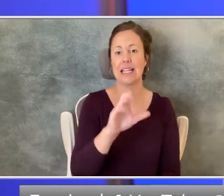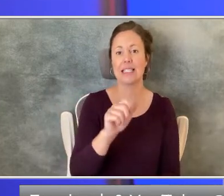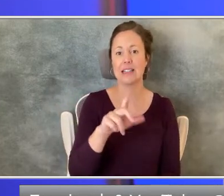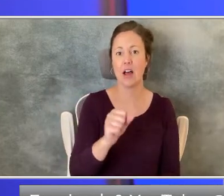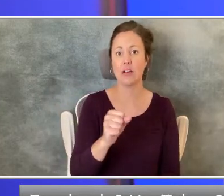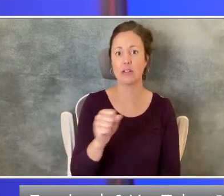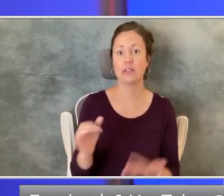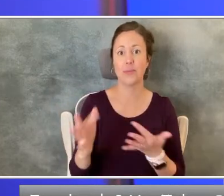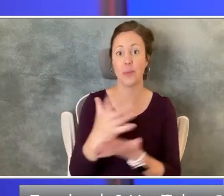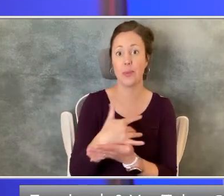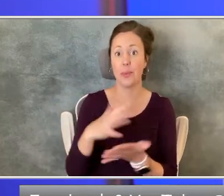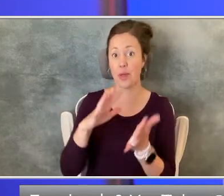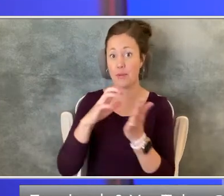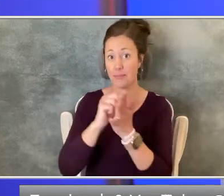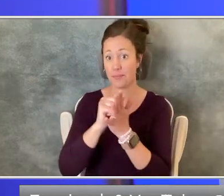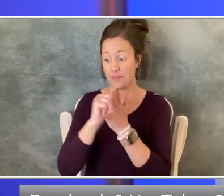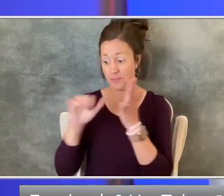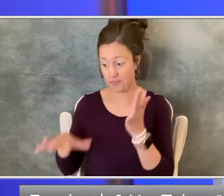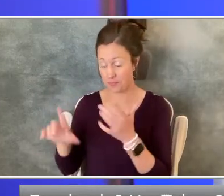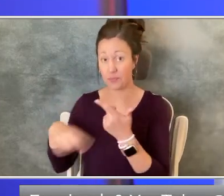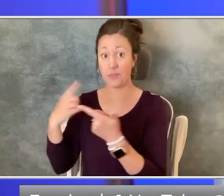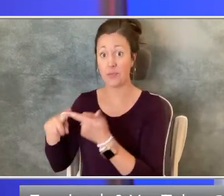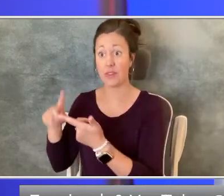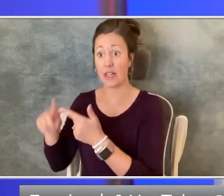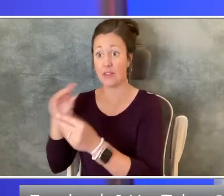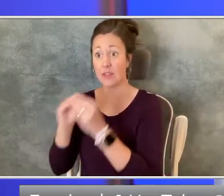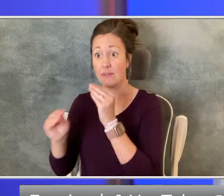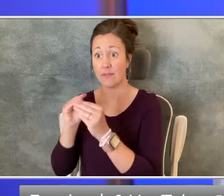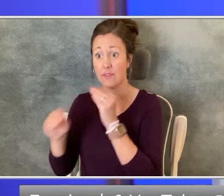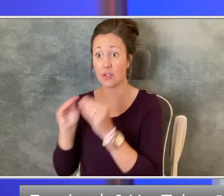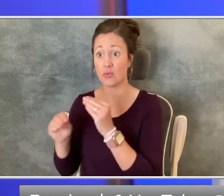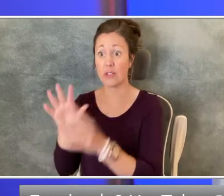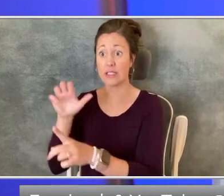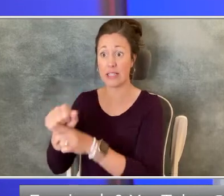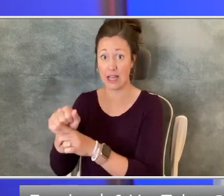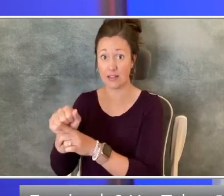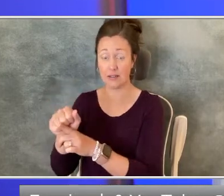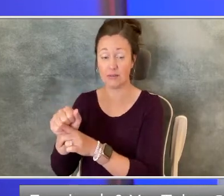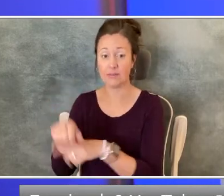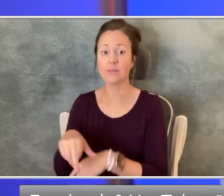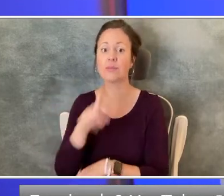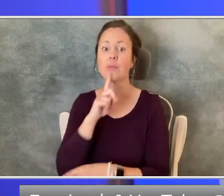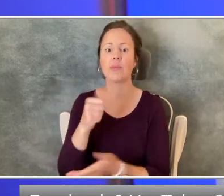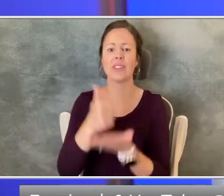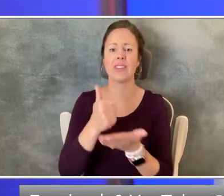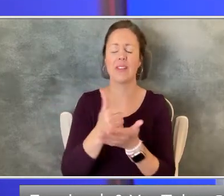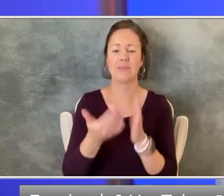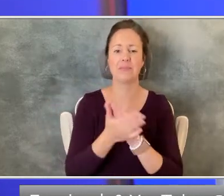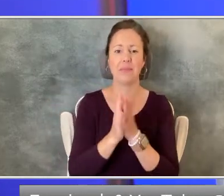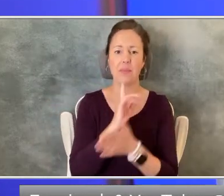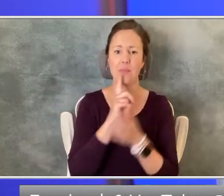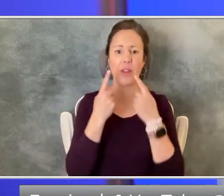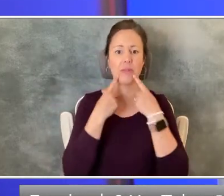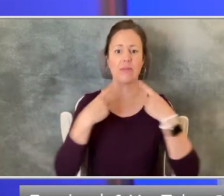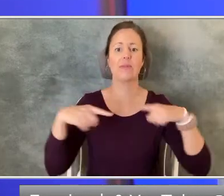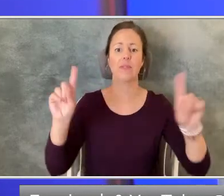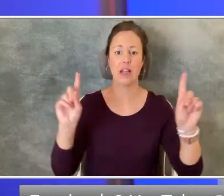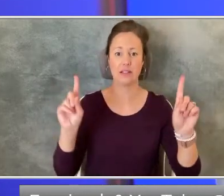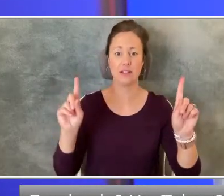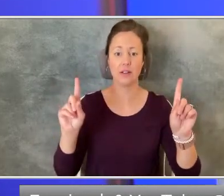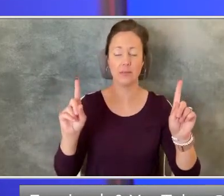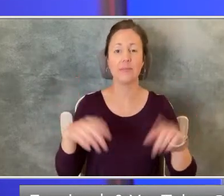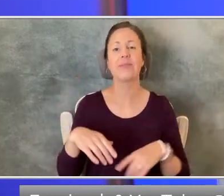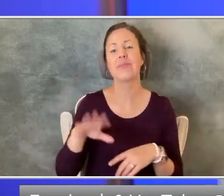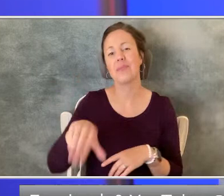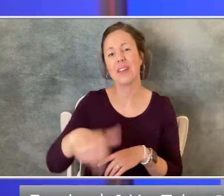attack those cancerous plasma cells, and has been highly effective in a related disorder called multiple myeloma.